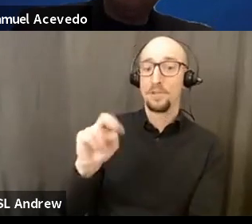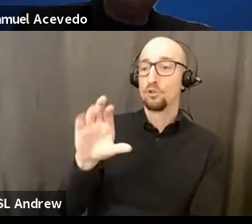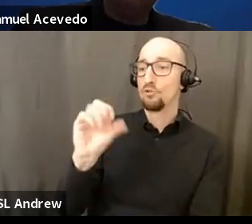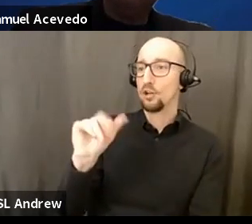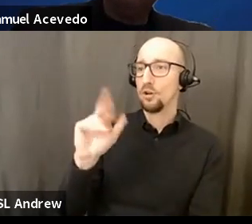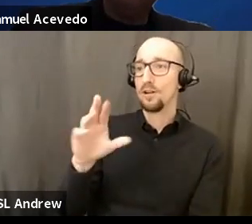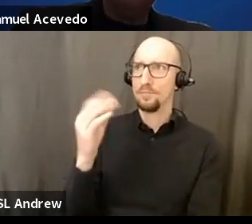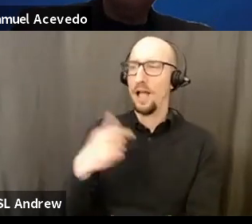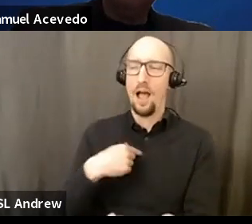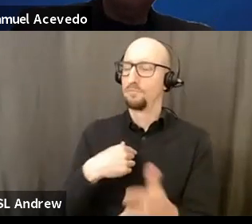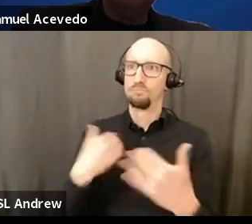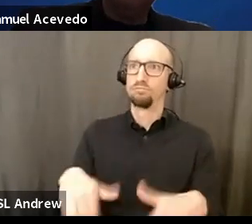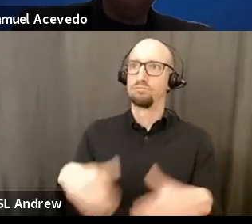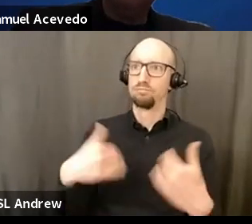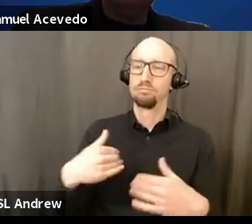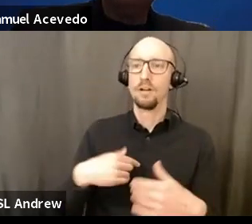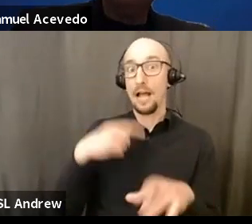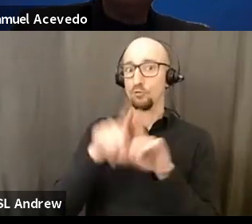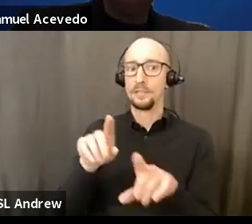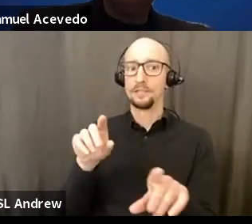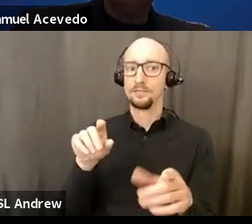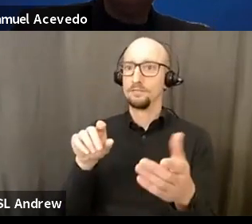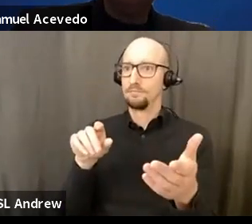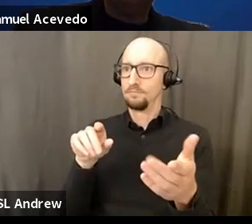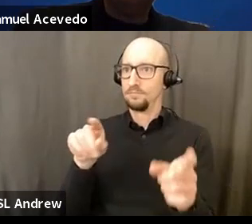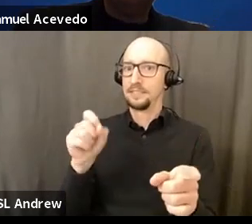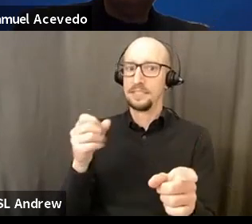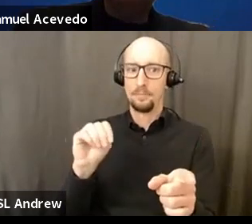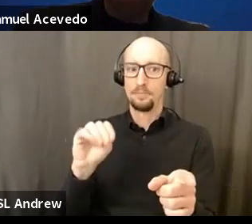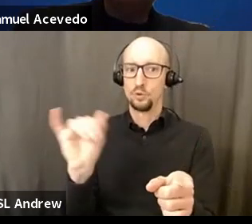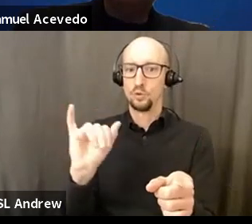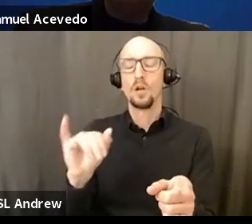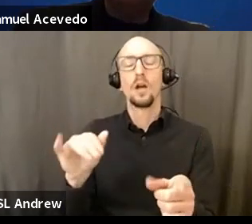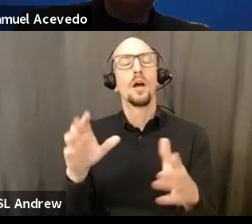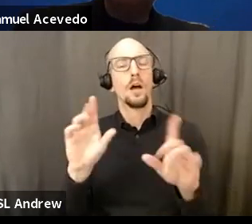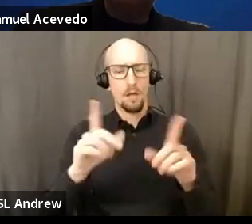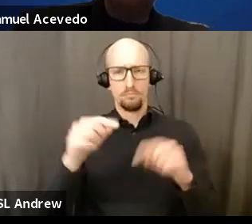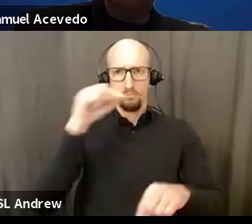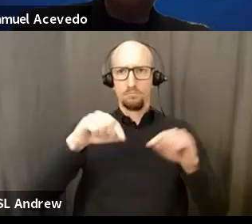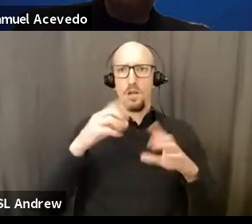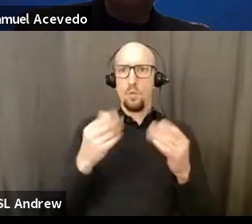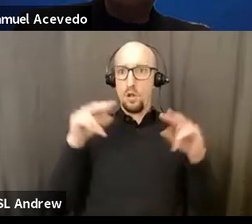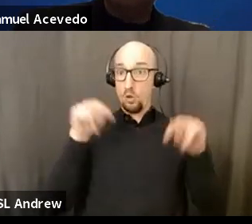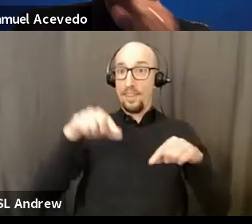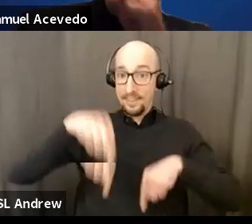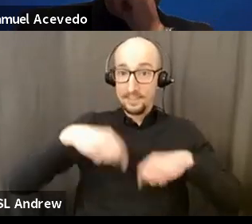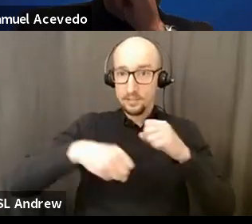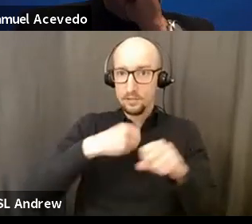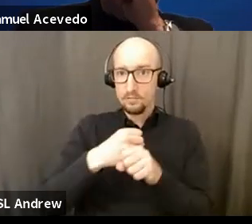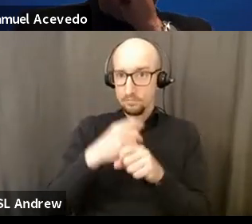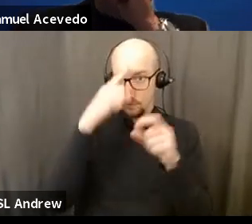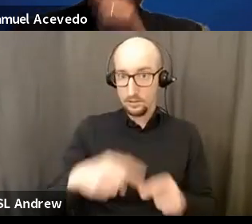But let me say two other things. When we're trying to make sense of what to do for this year,